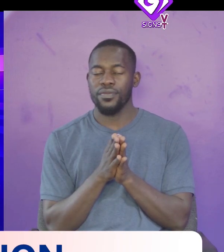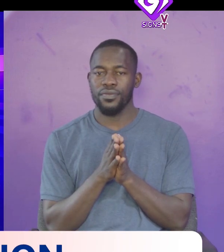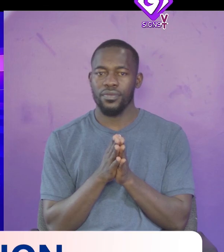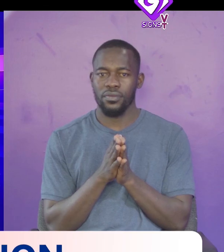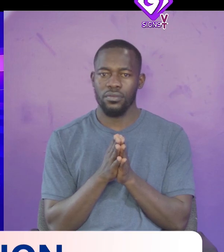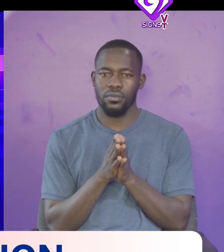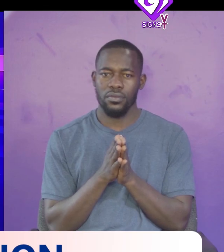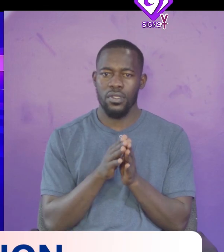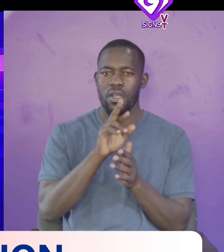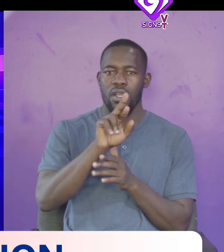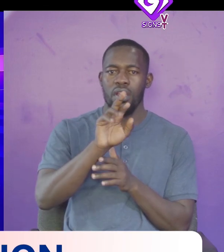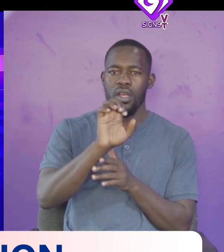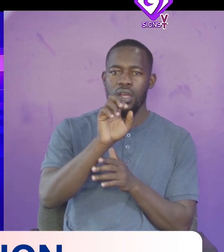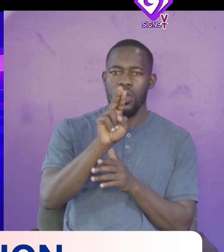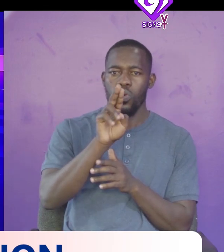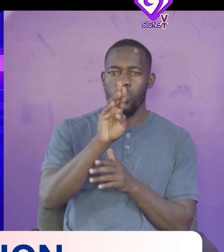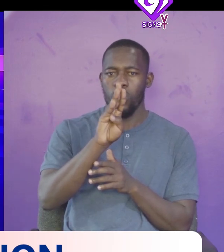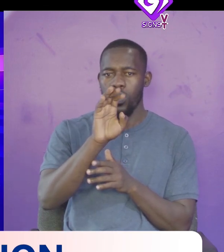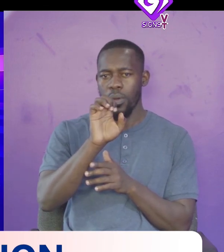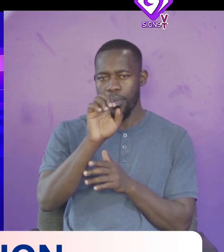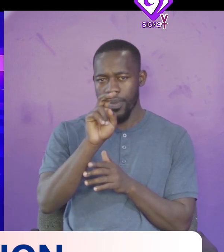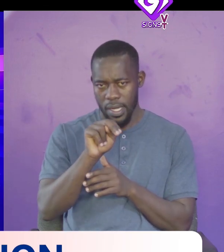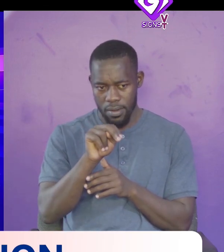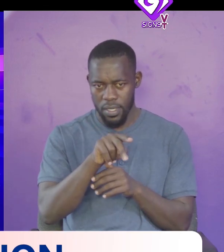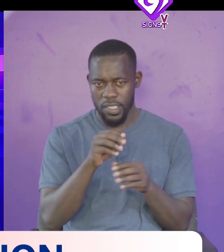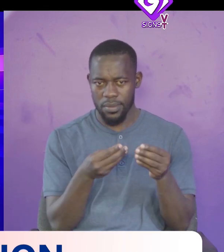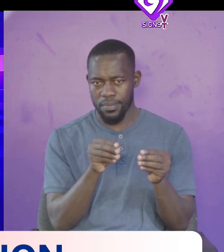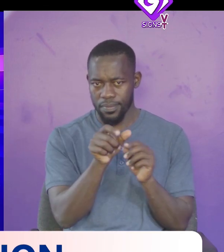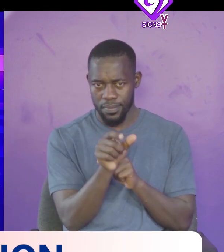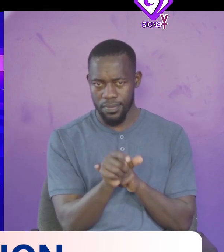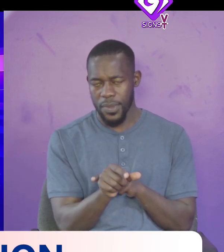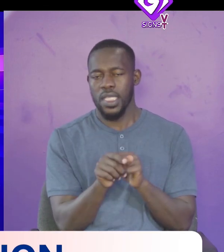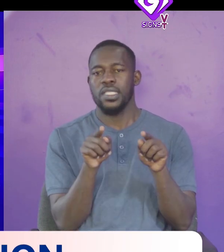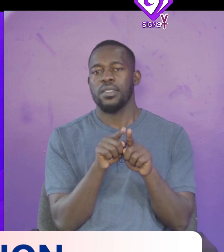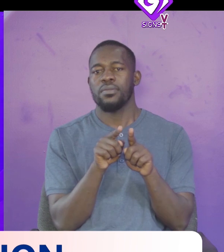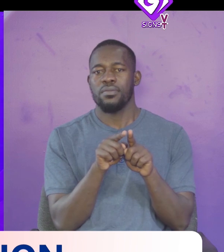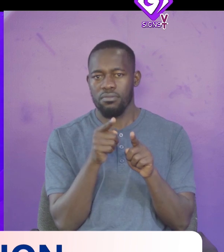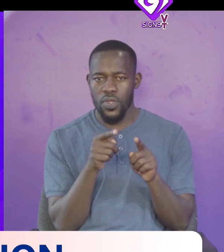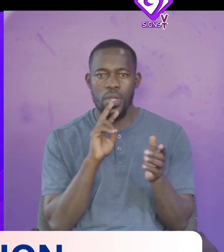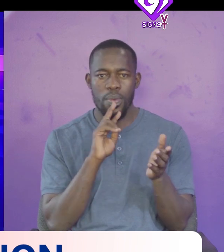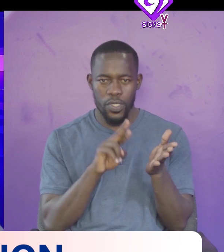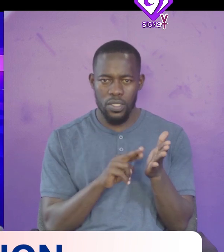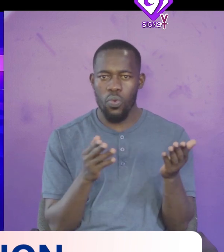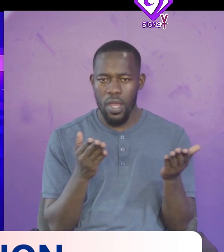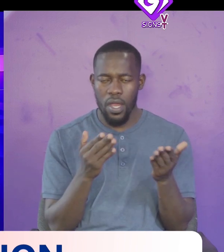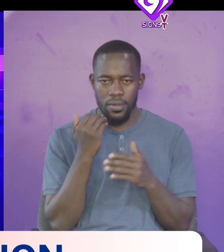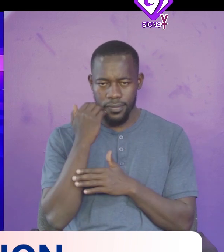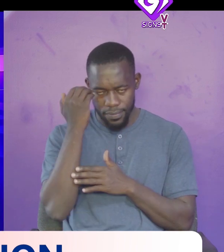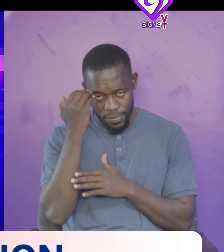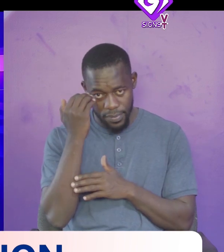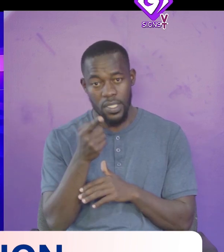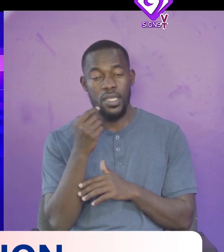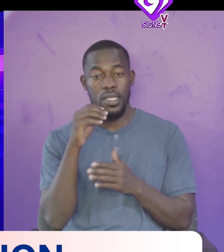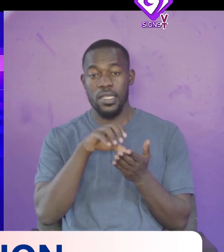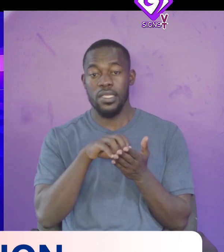including Ruben Kigame. Exactly. A person with disability. Exactly. You went to a court. Yeah, we went to court. We won the case in High Court.